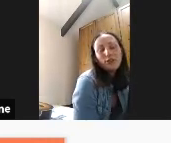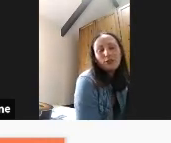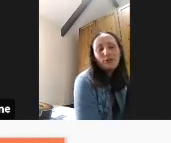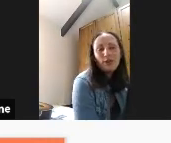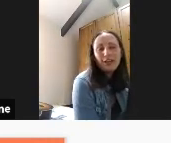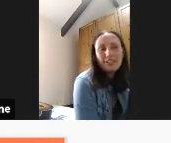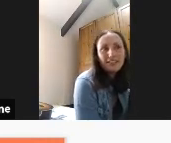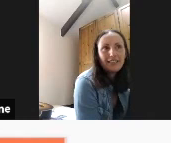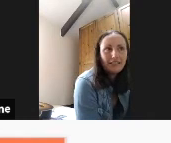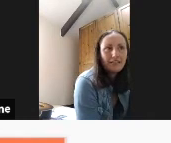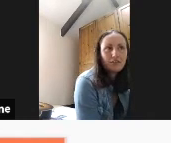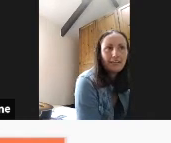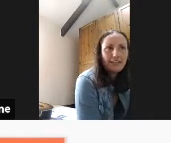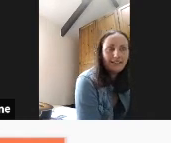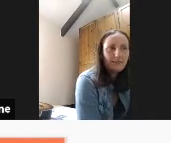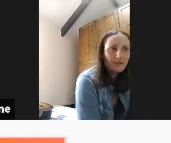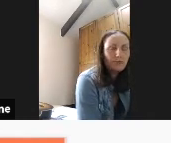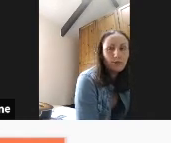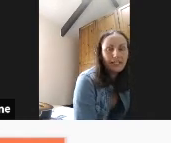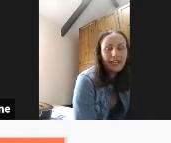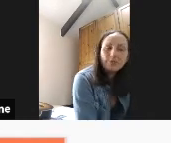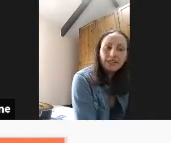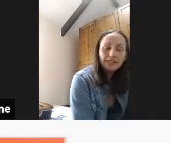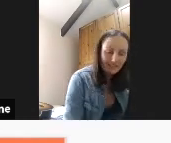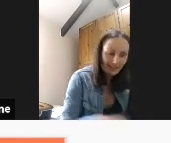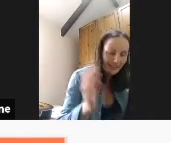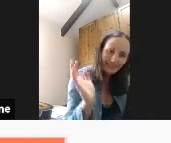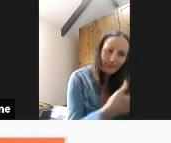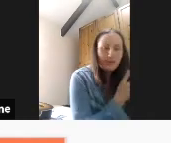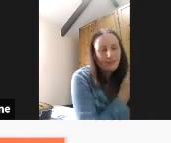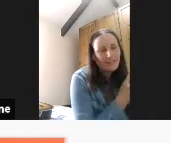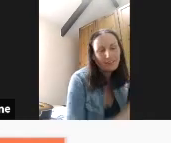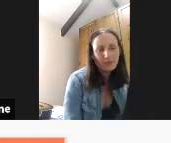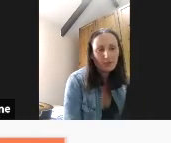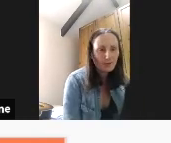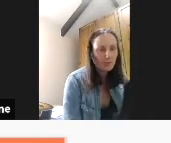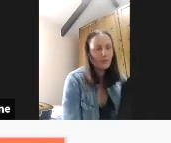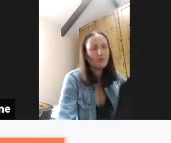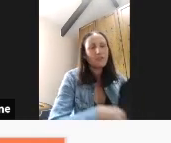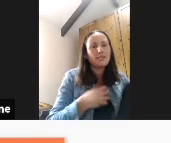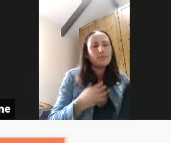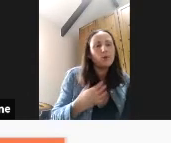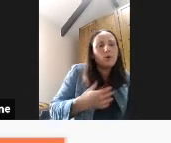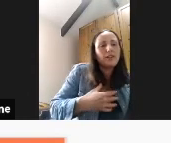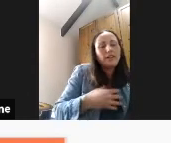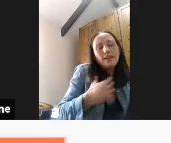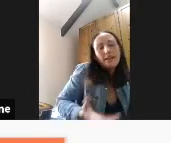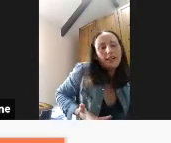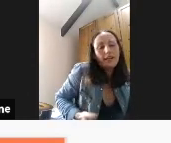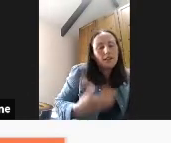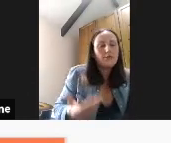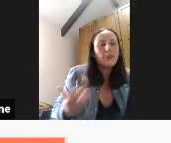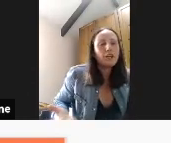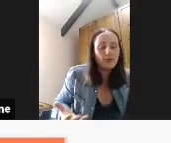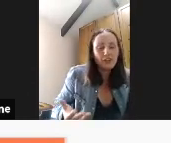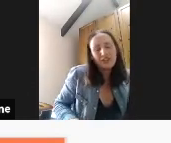So the software is intended to try and take some of the boring admin side, simplify that as much as possible so that there's more,